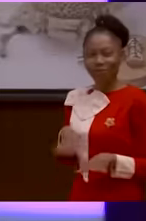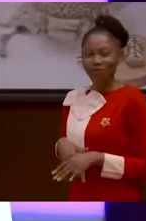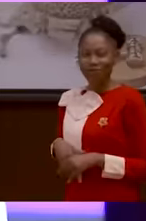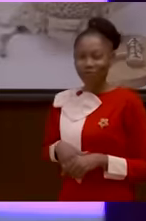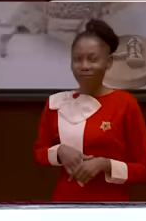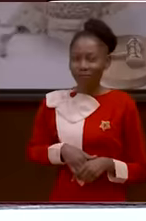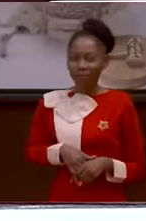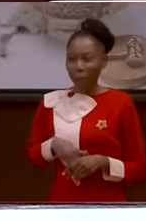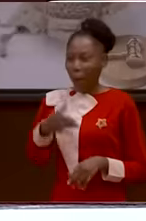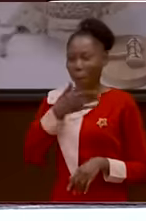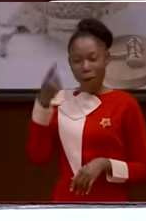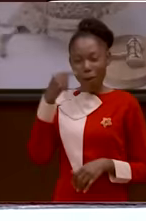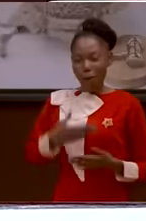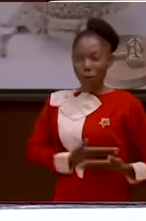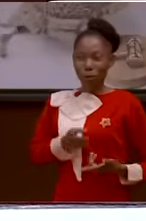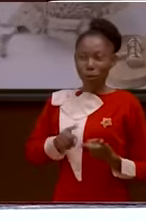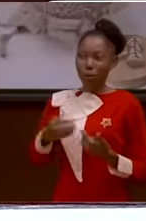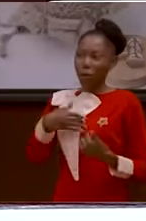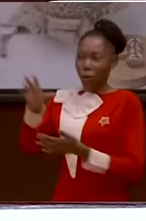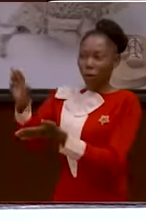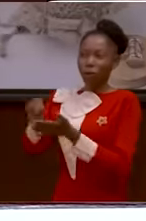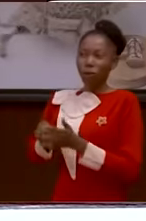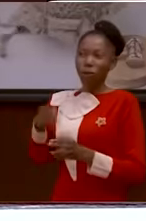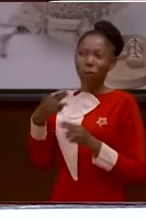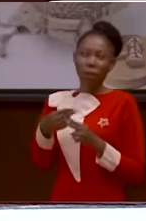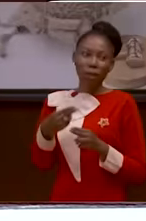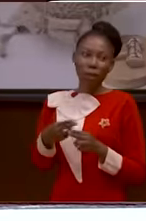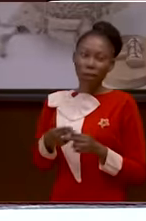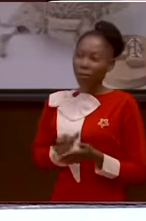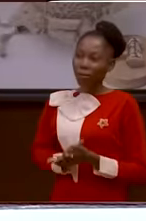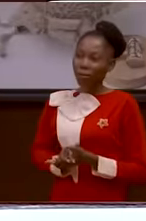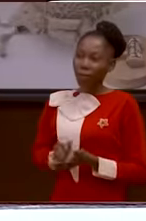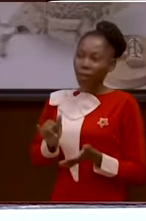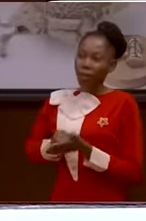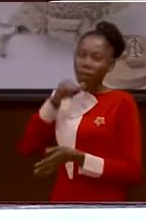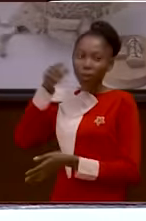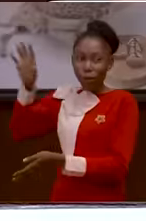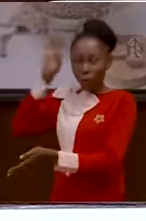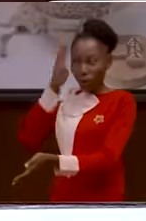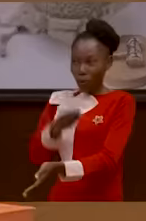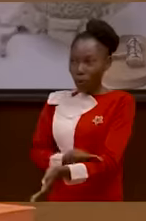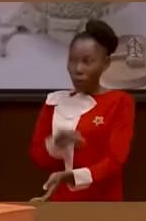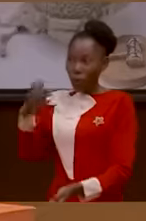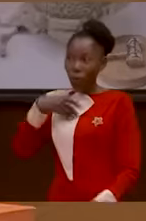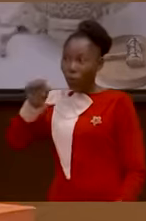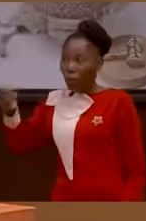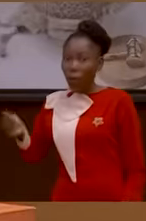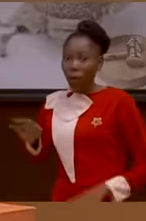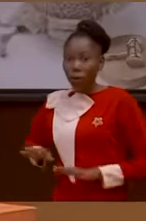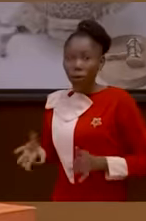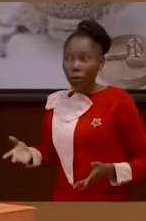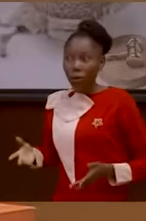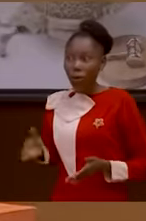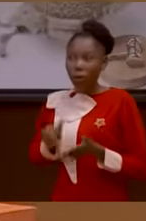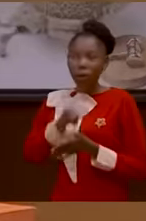I don't want. You have to let the child bear the name of the father. You understand? That's your son. Do you have any other children? No, ma. That's